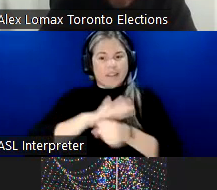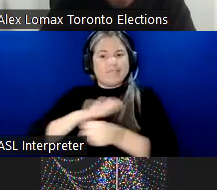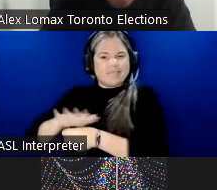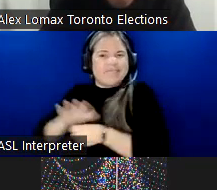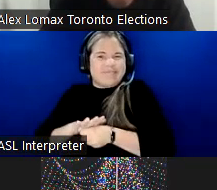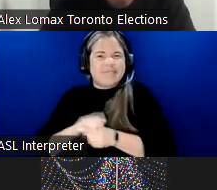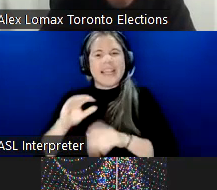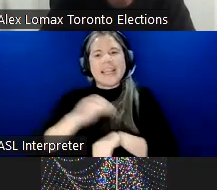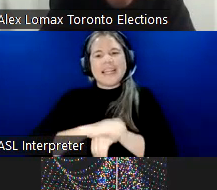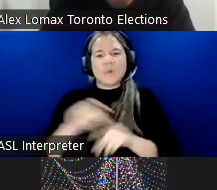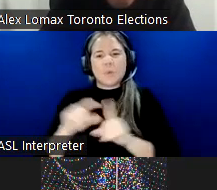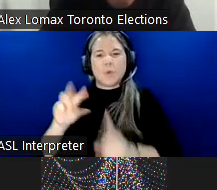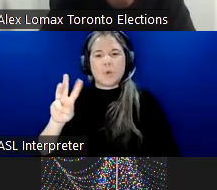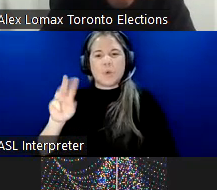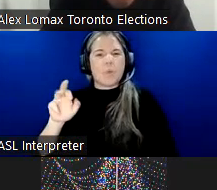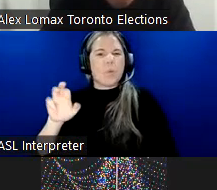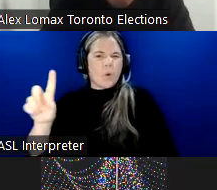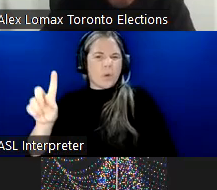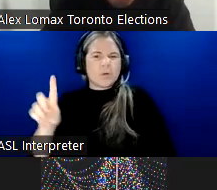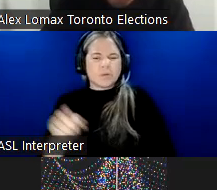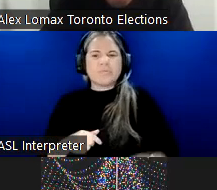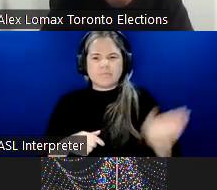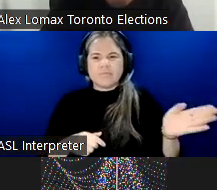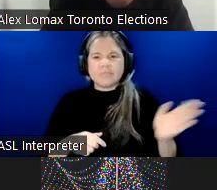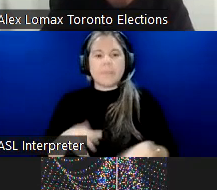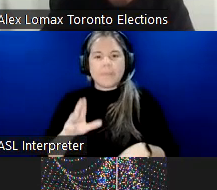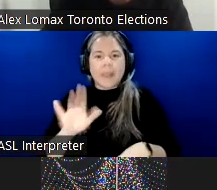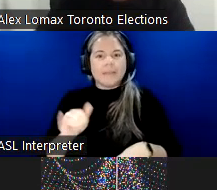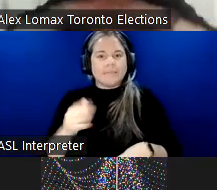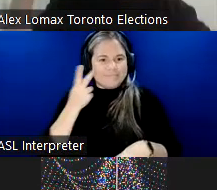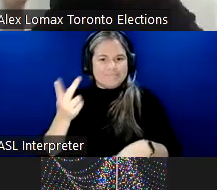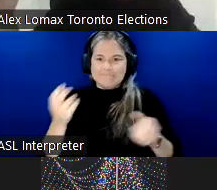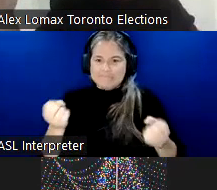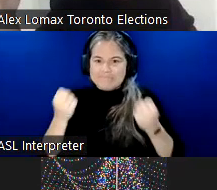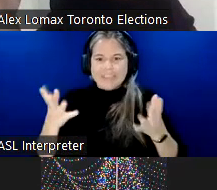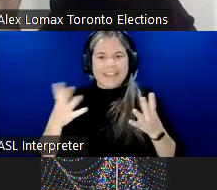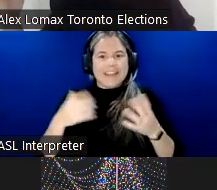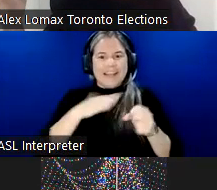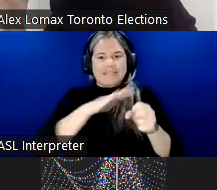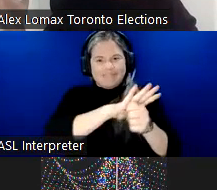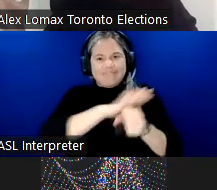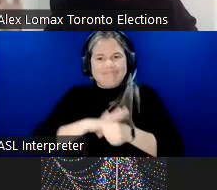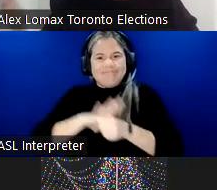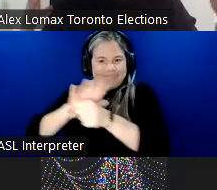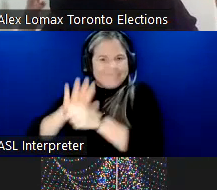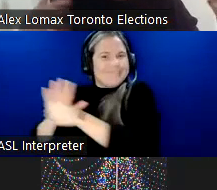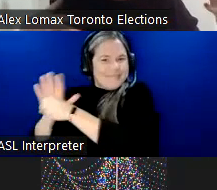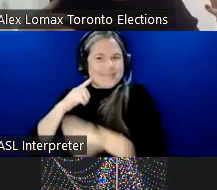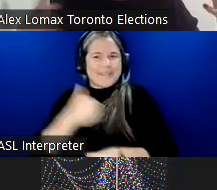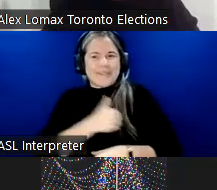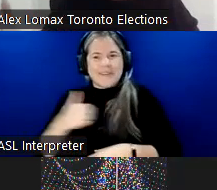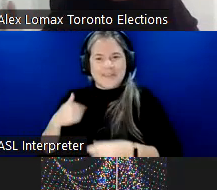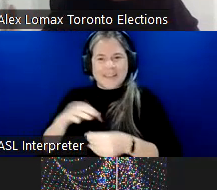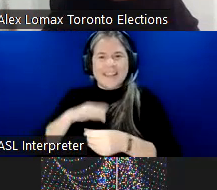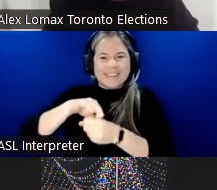number. So this is just to give you an idea of how large spread the election of the City of Toronto is. We